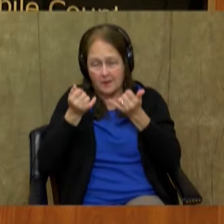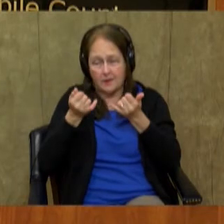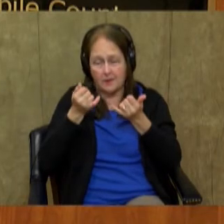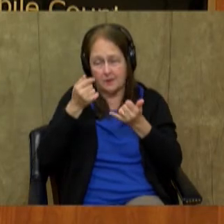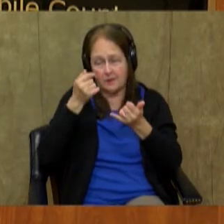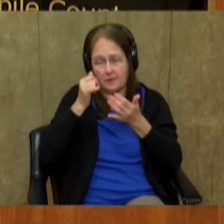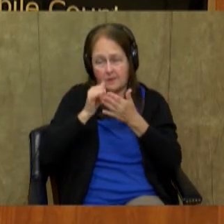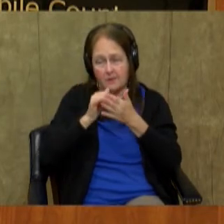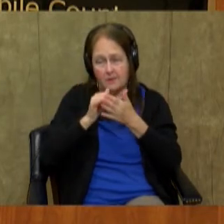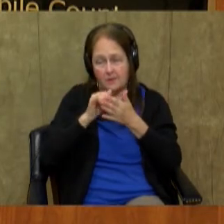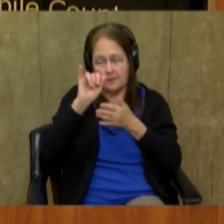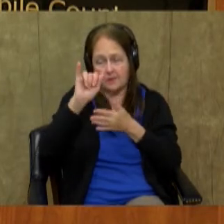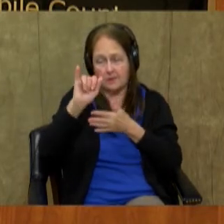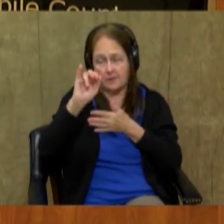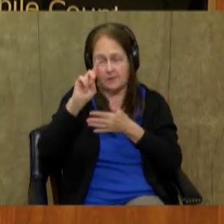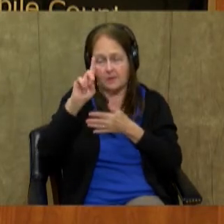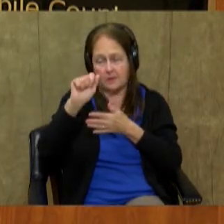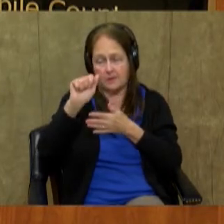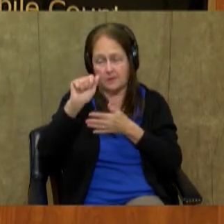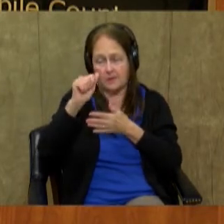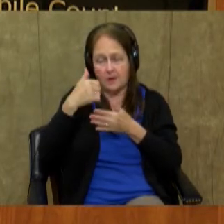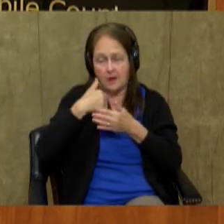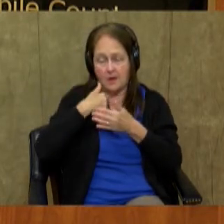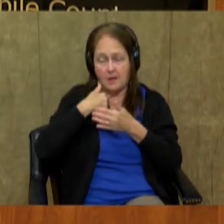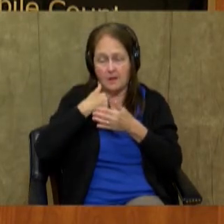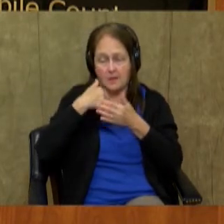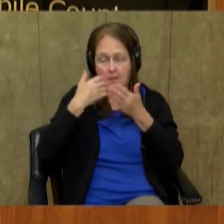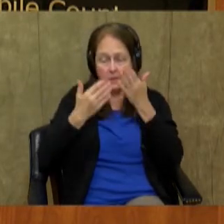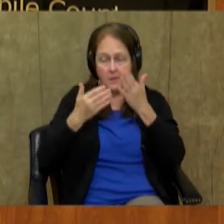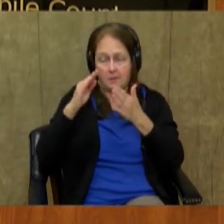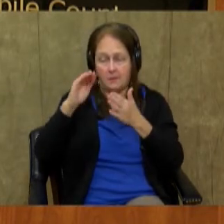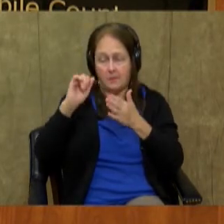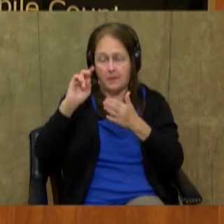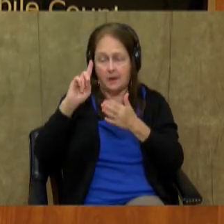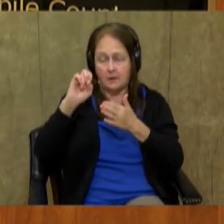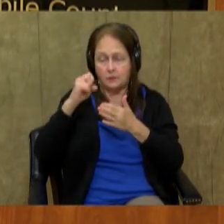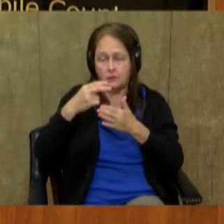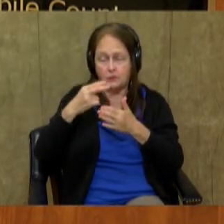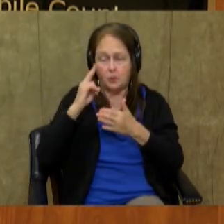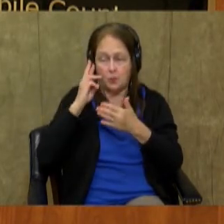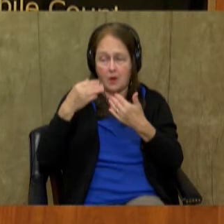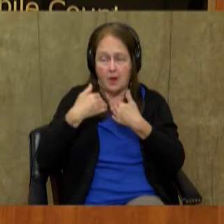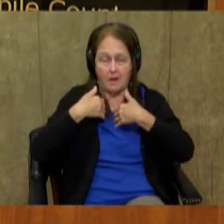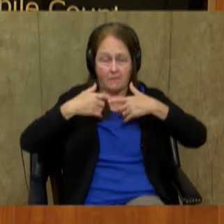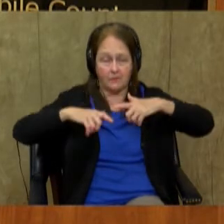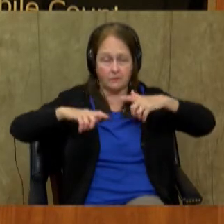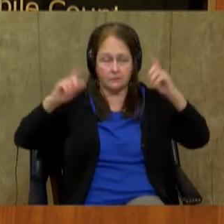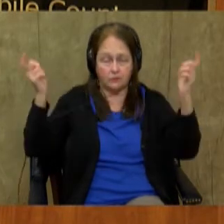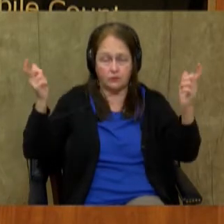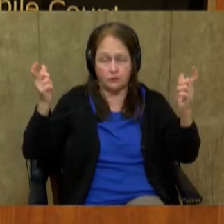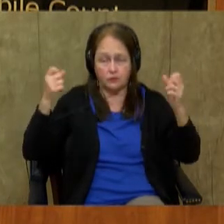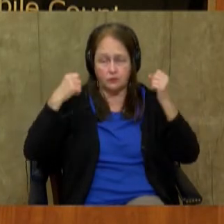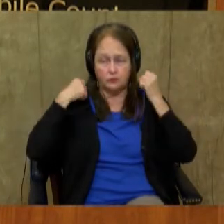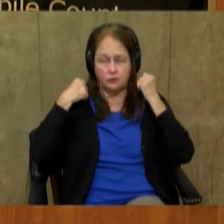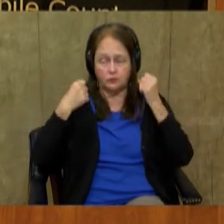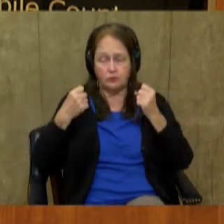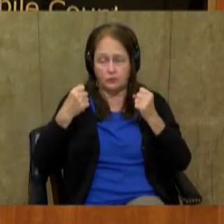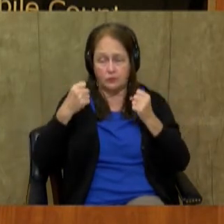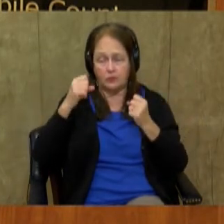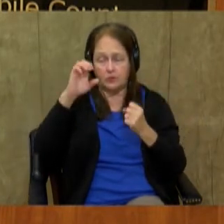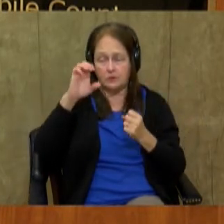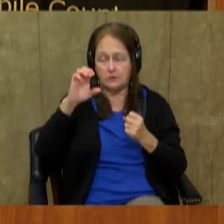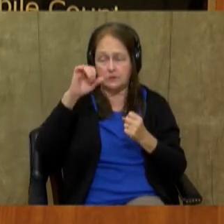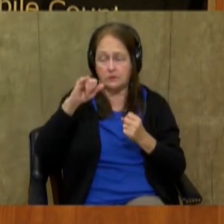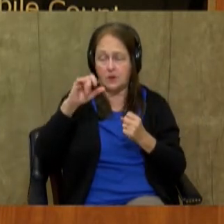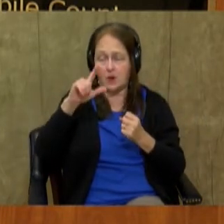the coast of India and Bangladesh and possibly Myanmar are dealing with a very strong typhoon or cyclone